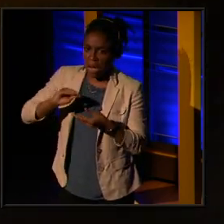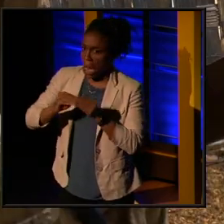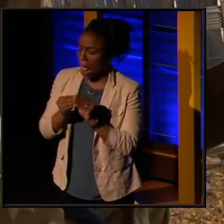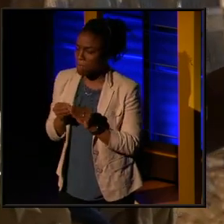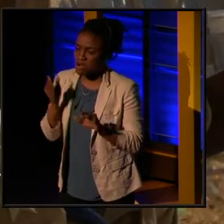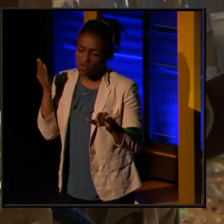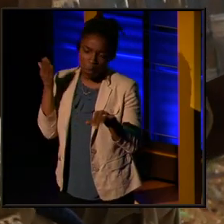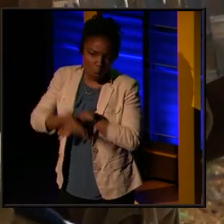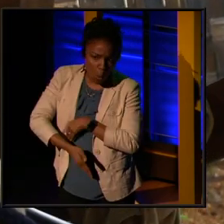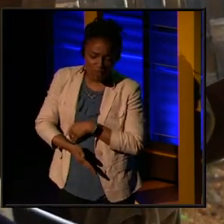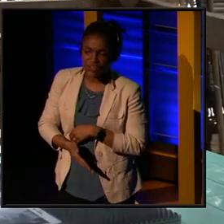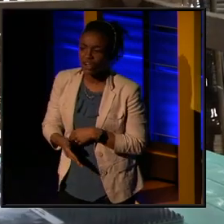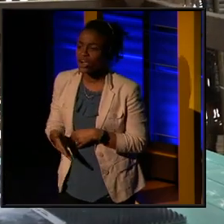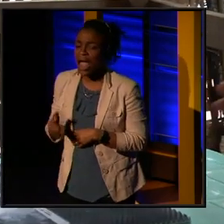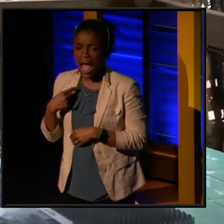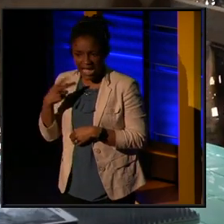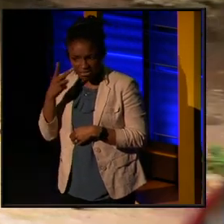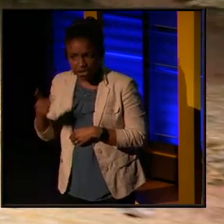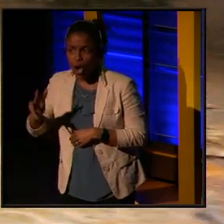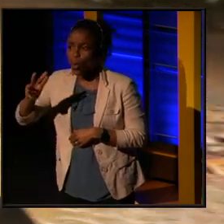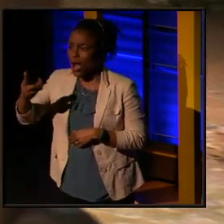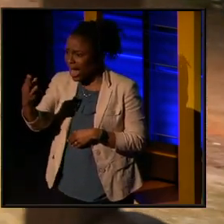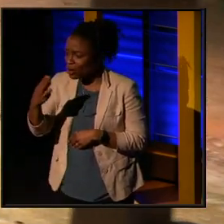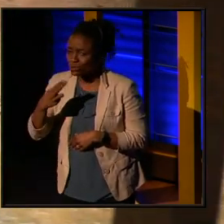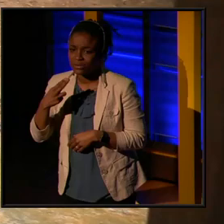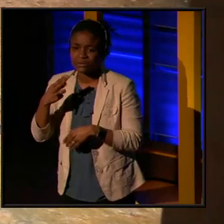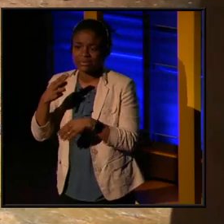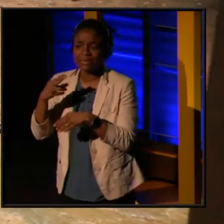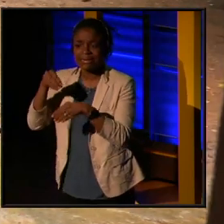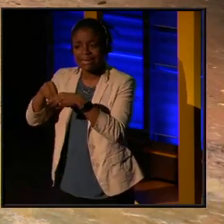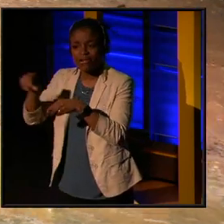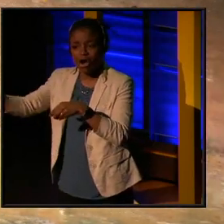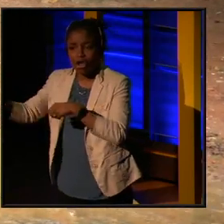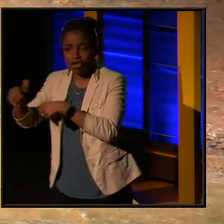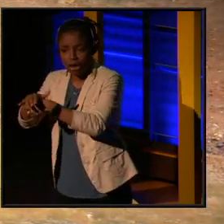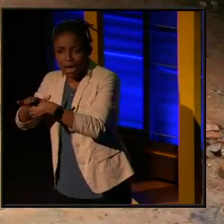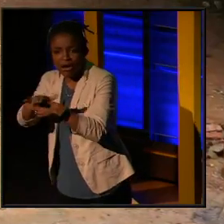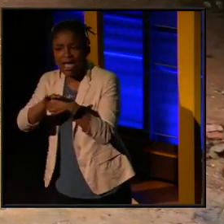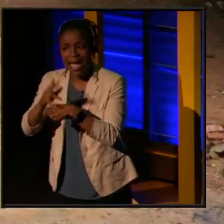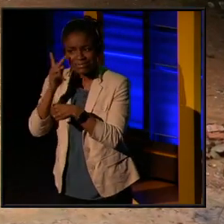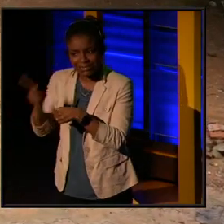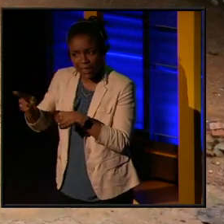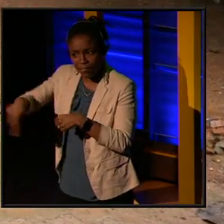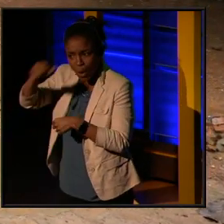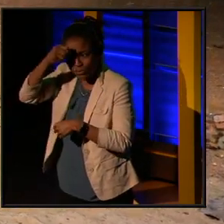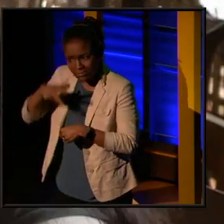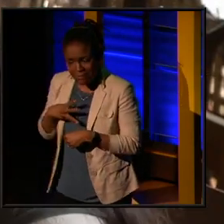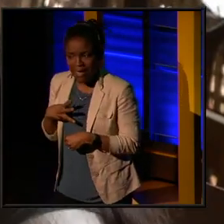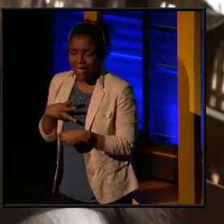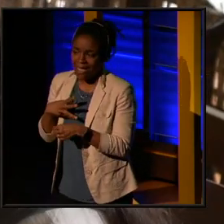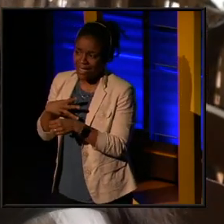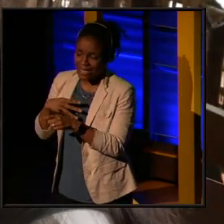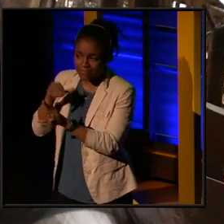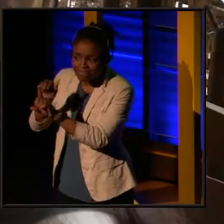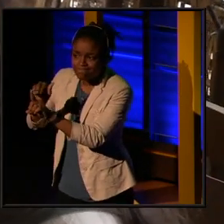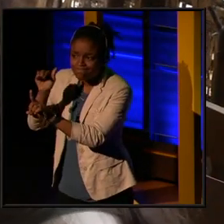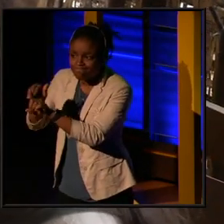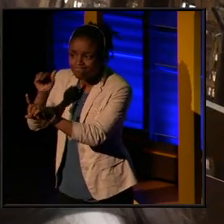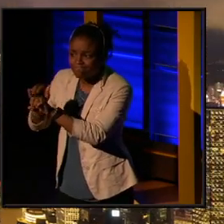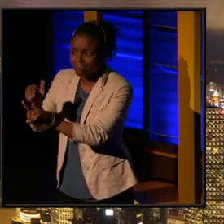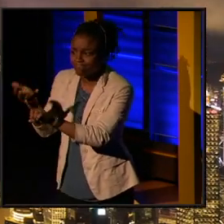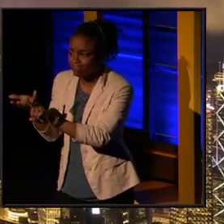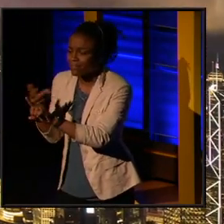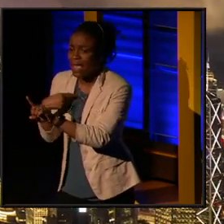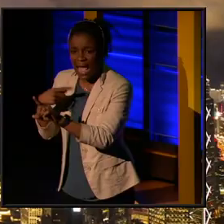to customs warehouses in remote border towns and tracked down middlemen five-star hotel mein khate hain. China mein koi samband nahi